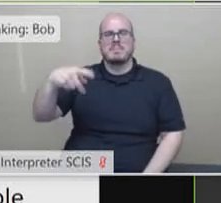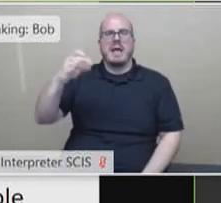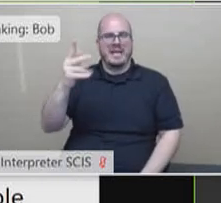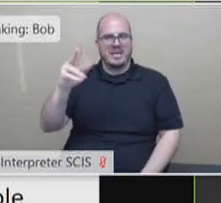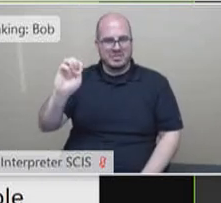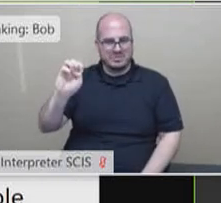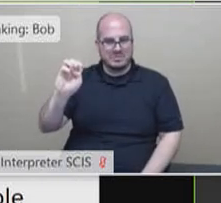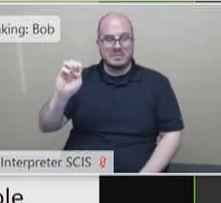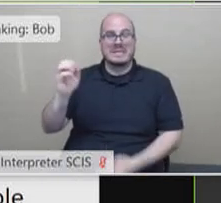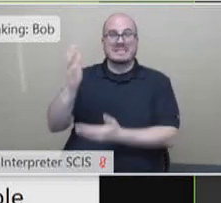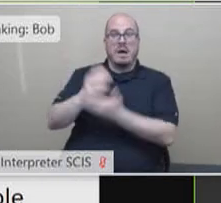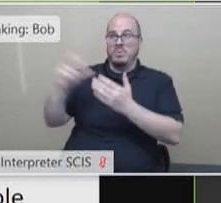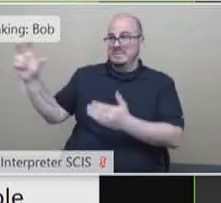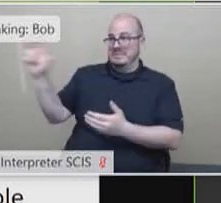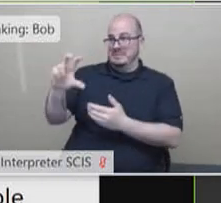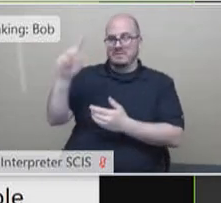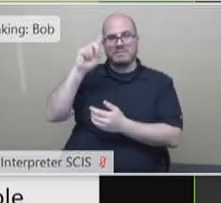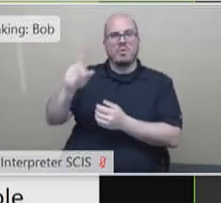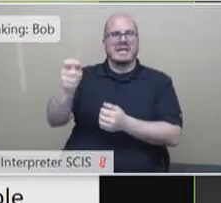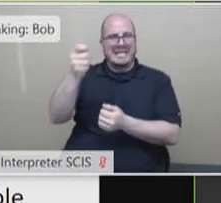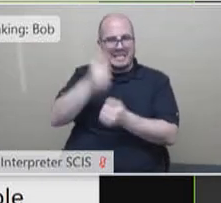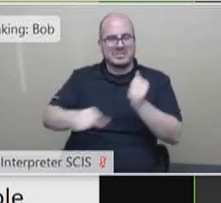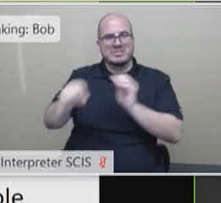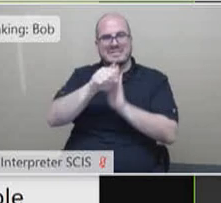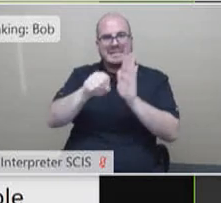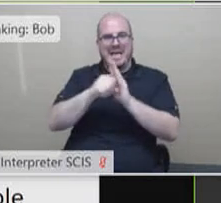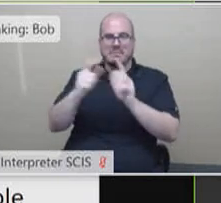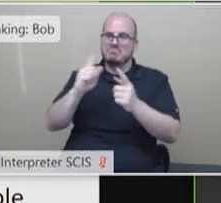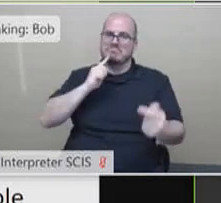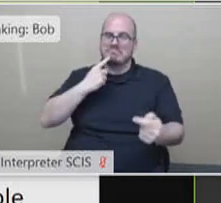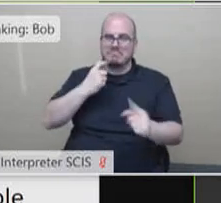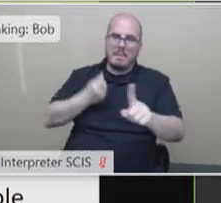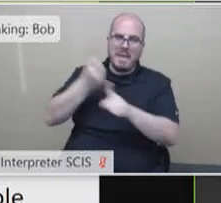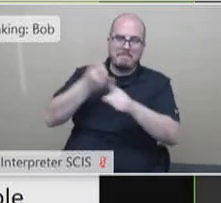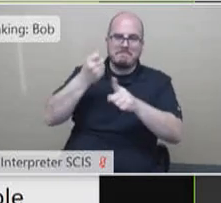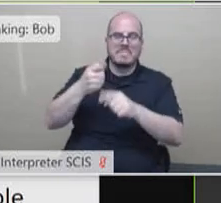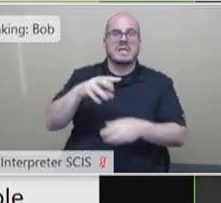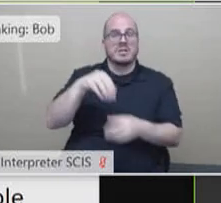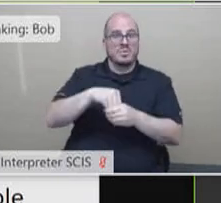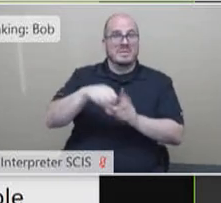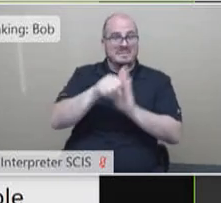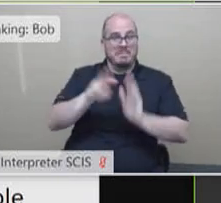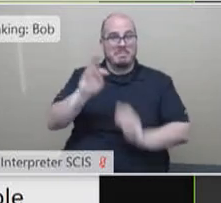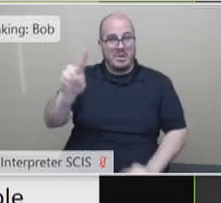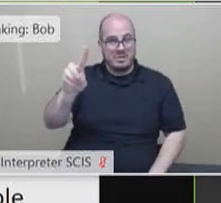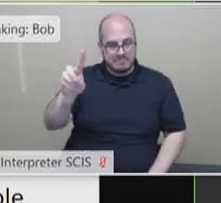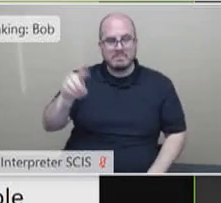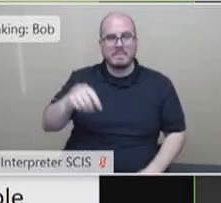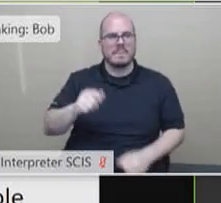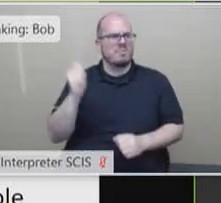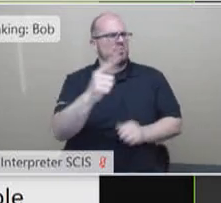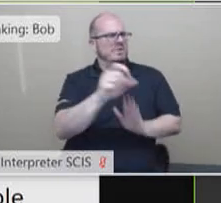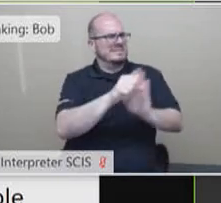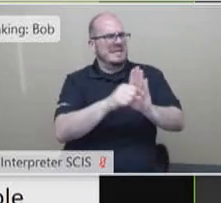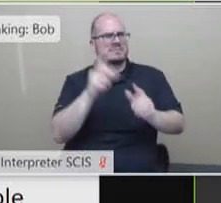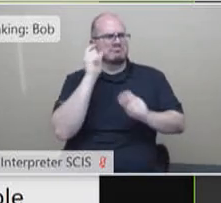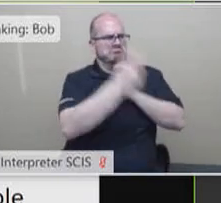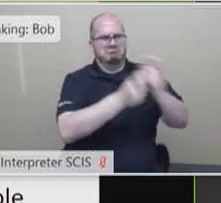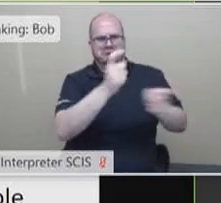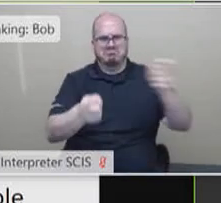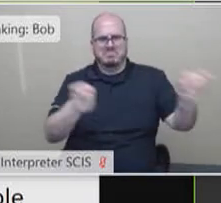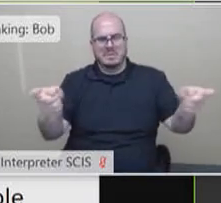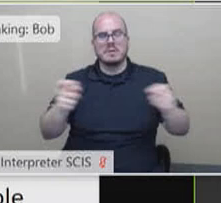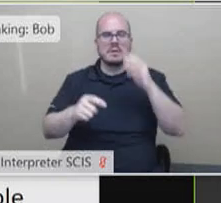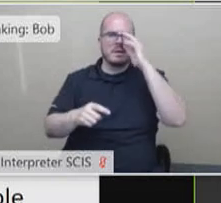state of Maryland, to each of the states that have been affected. So each state in the country is getting something. The estimates that we've seen so far